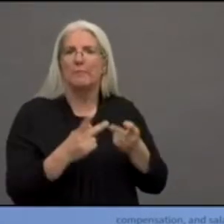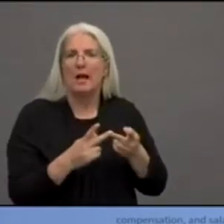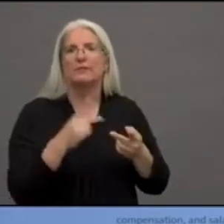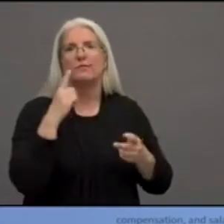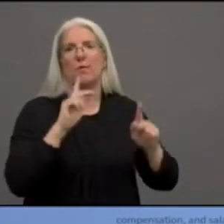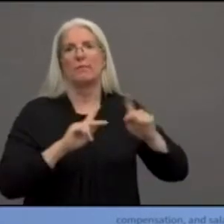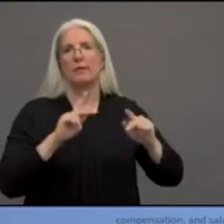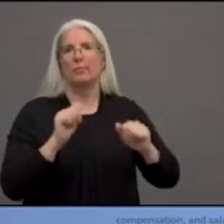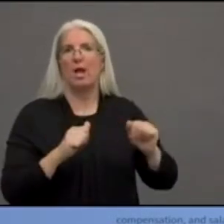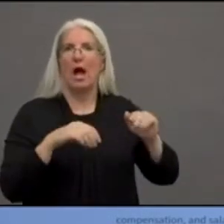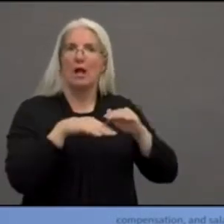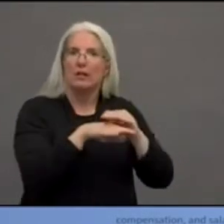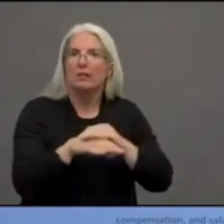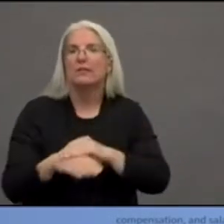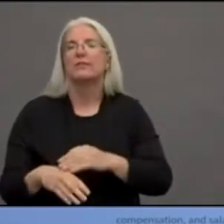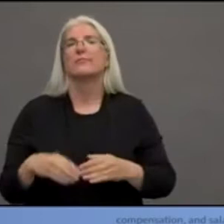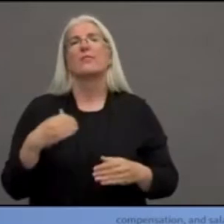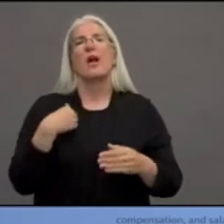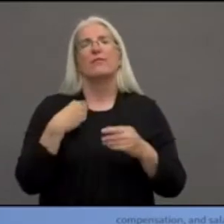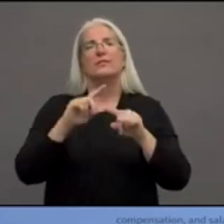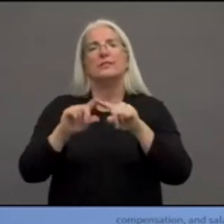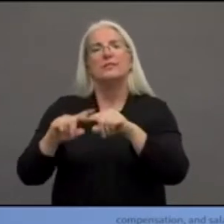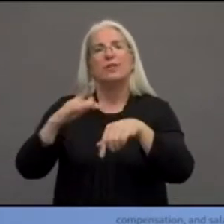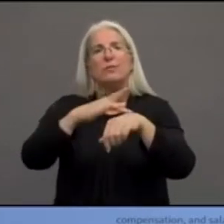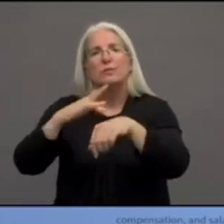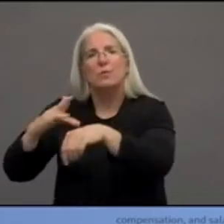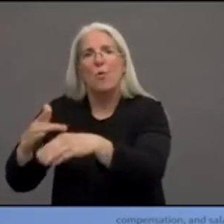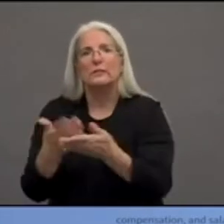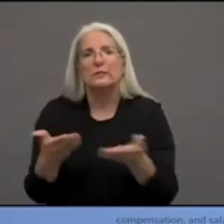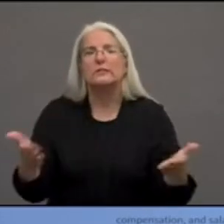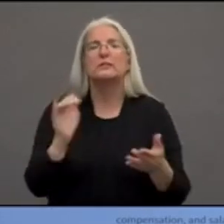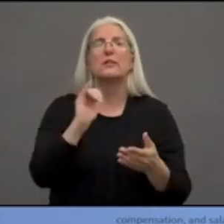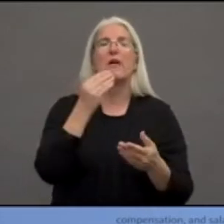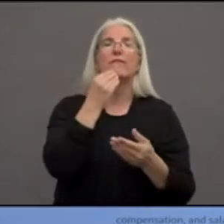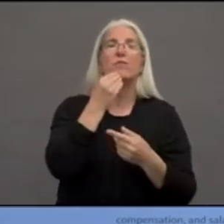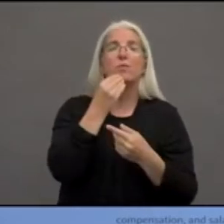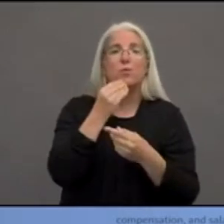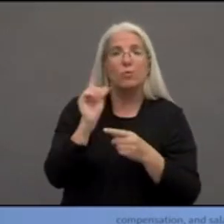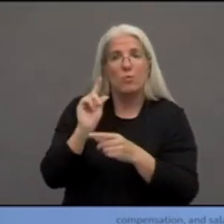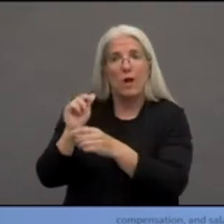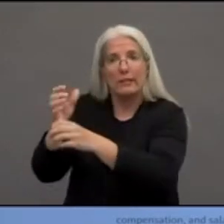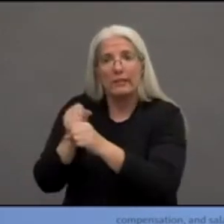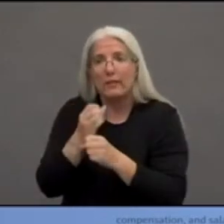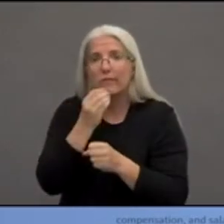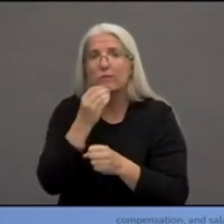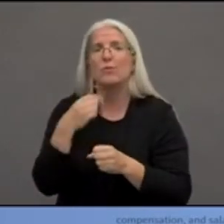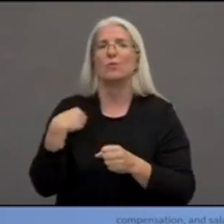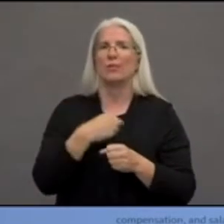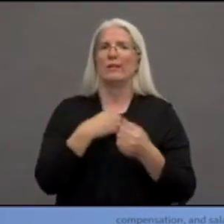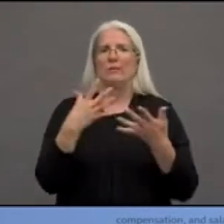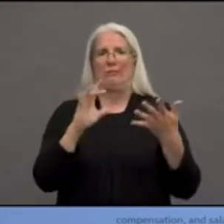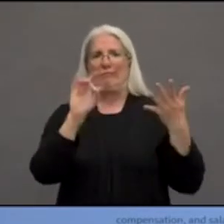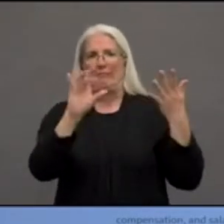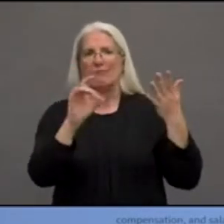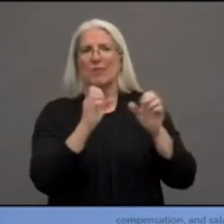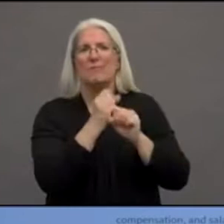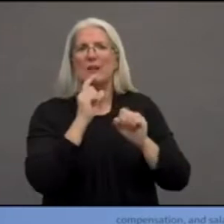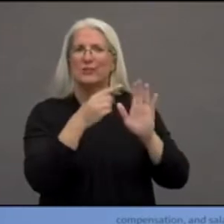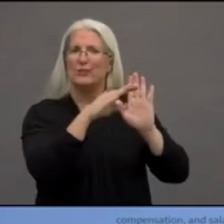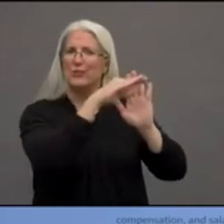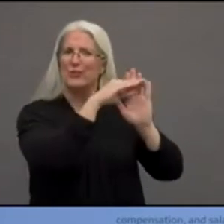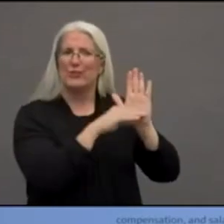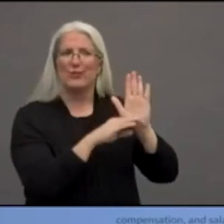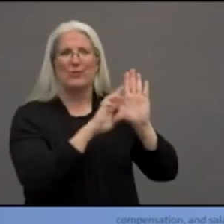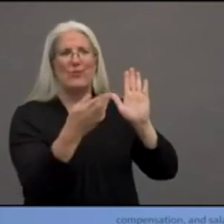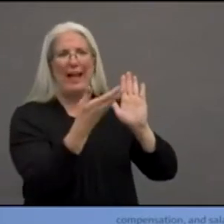that we offer. We've highlighted food resources before in the past. We want to make sure that folks know that there is help available and it's out there, and we're